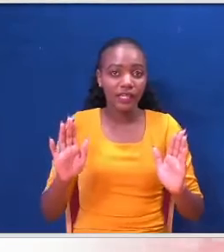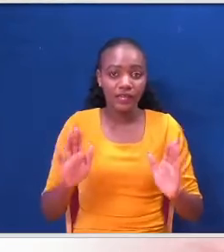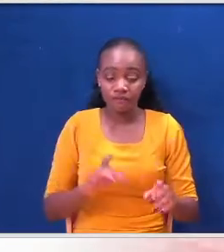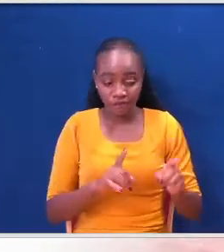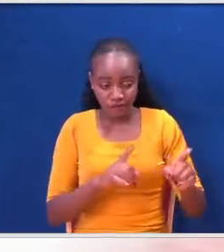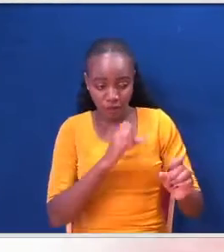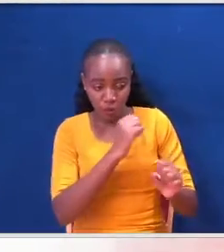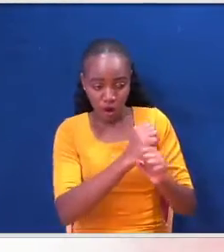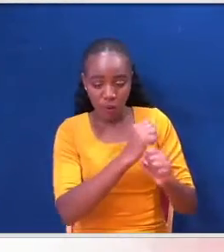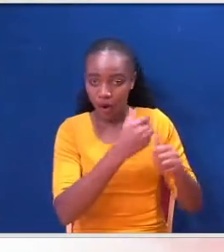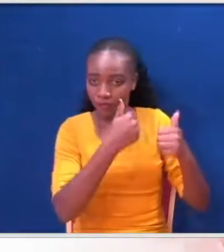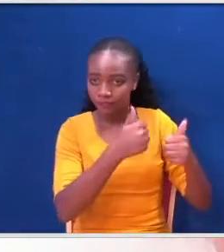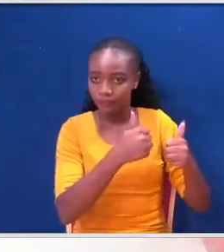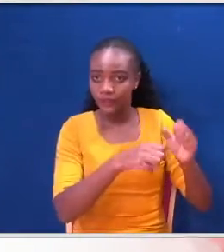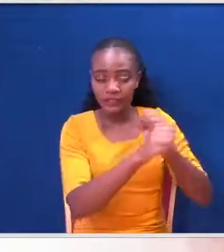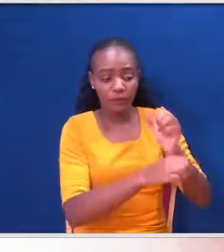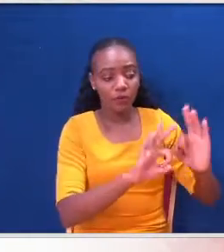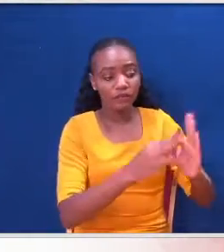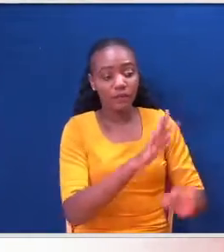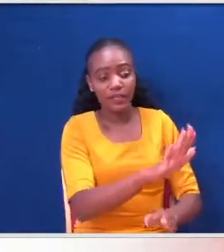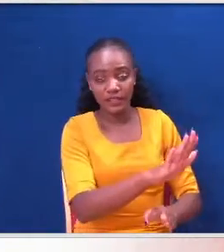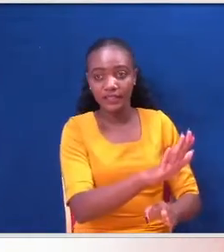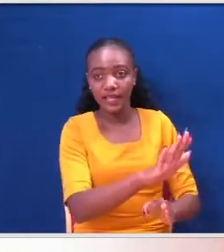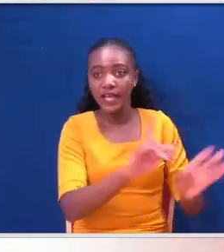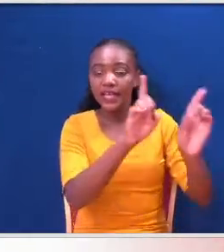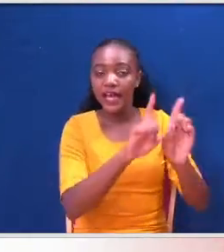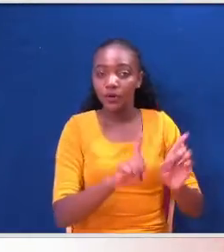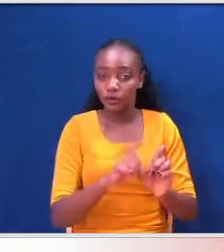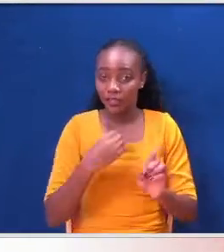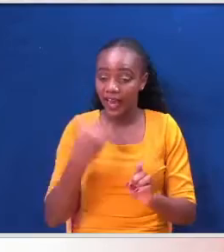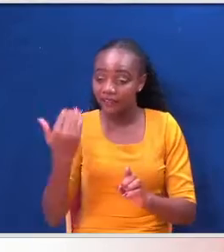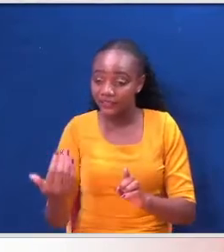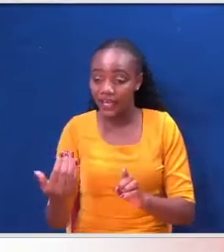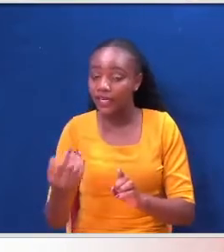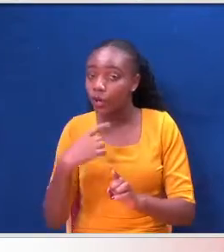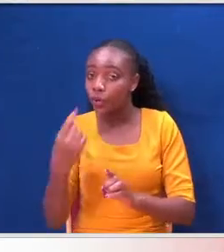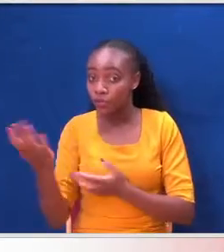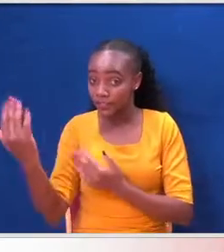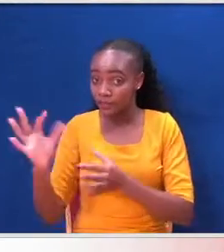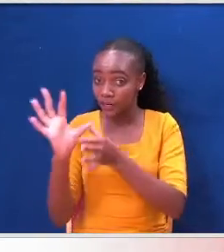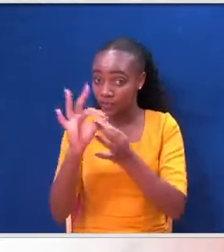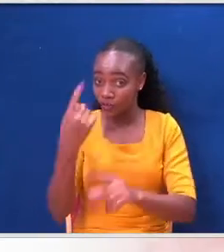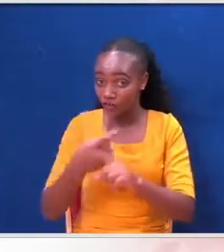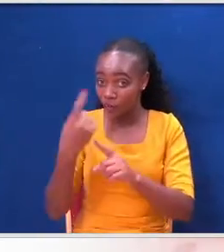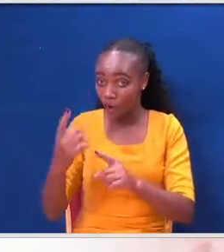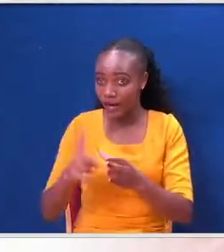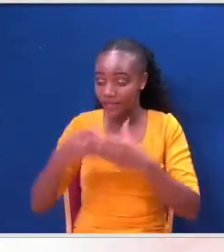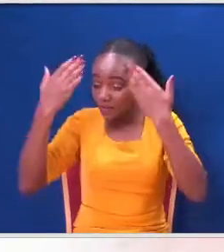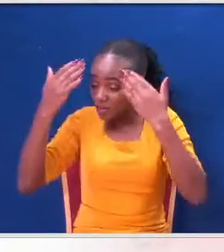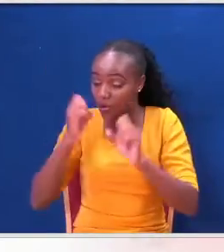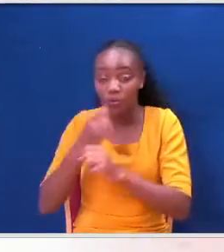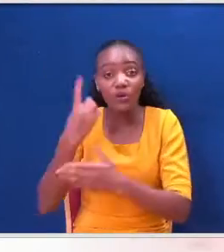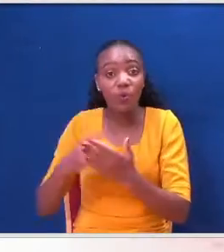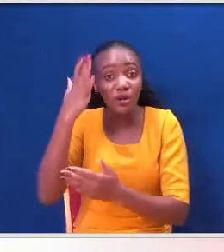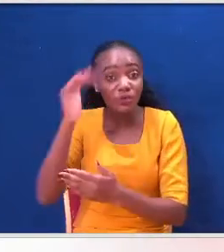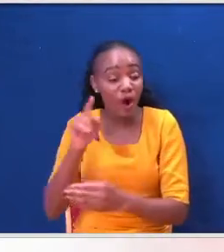bidii. Amekuwa akilisha familia yake. Hata hivi alikuwa na mtoto anafaende form 1. Hatujui venye tutafanya. Juu yeye